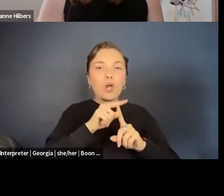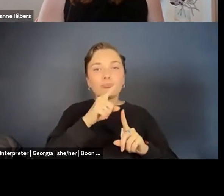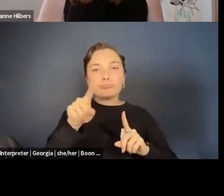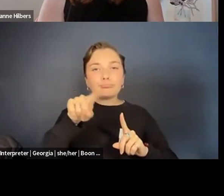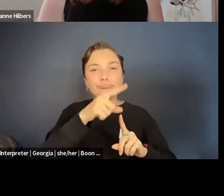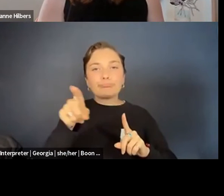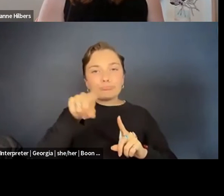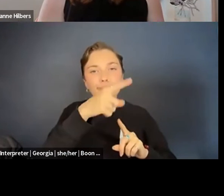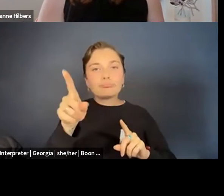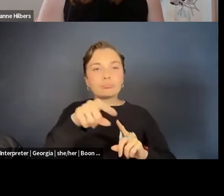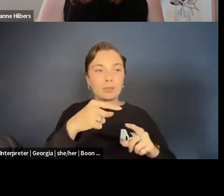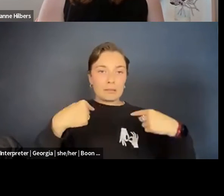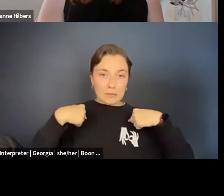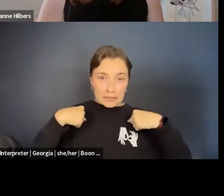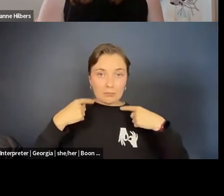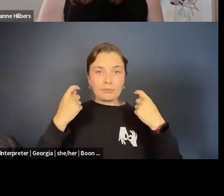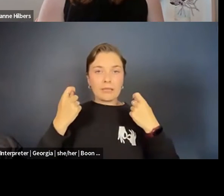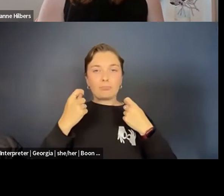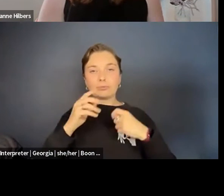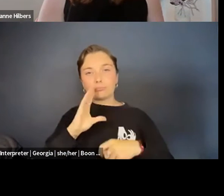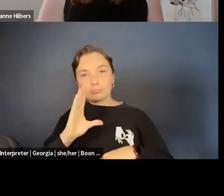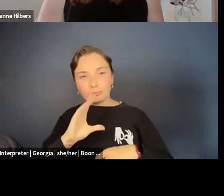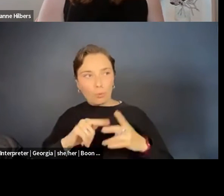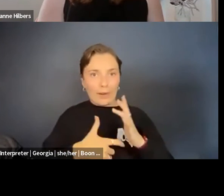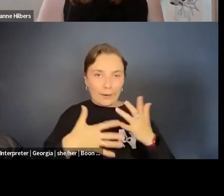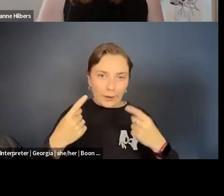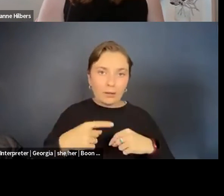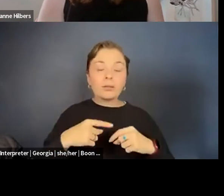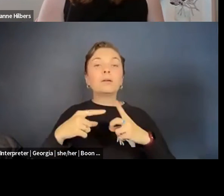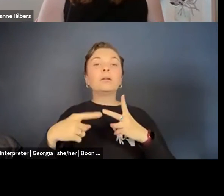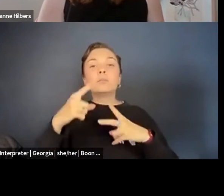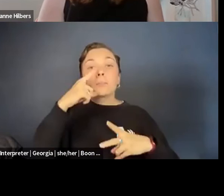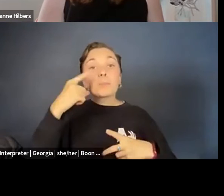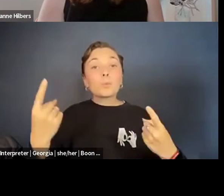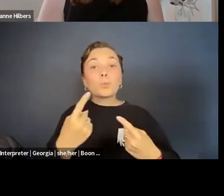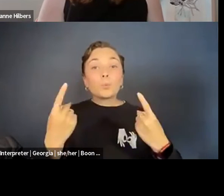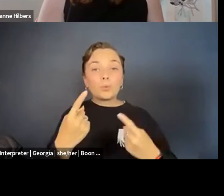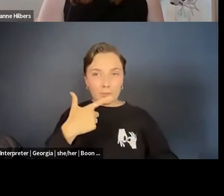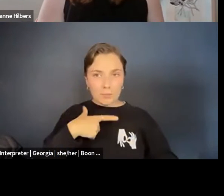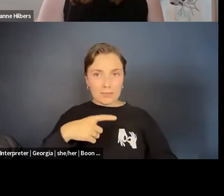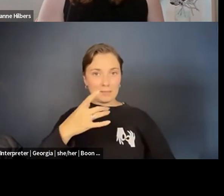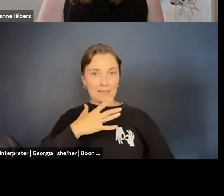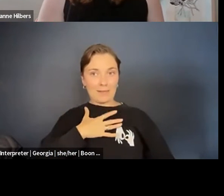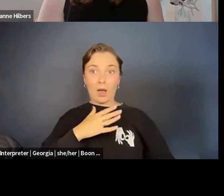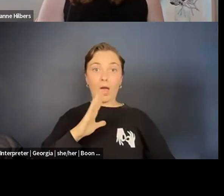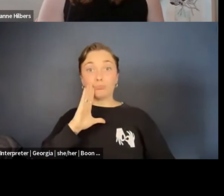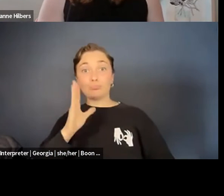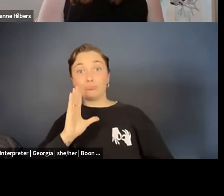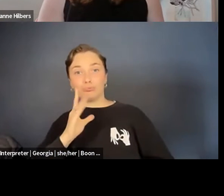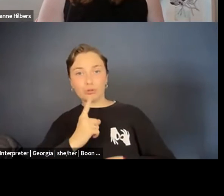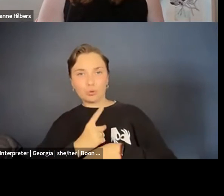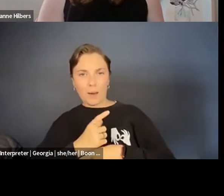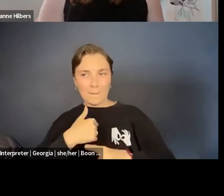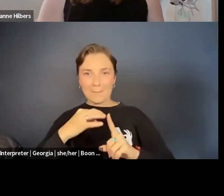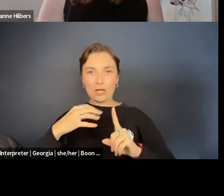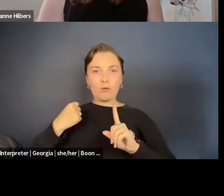between me as the celebrant or anybody and the people who, because I'm doing all the talking, but I'm not affected by